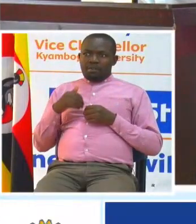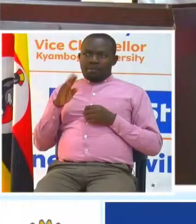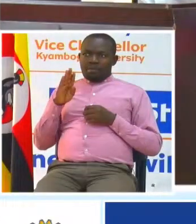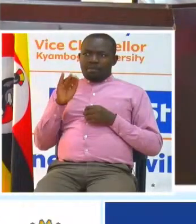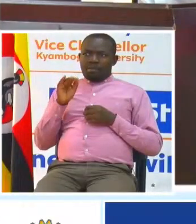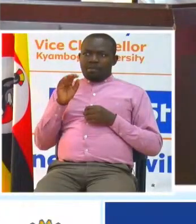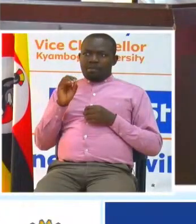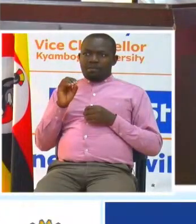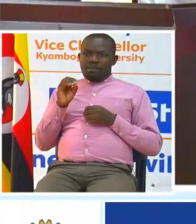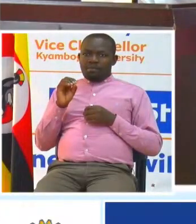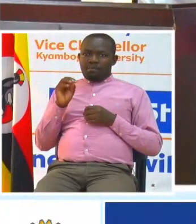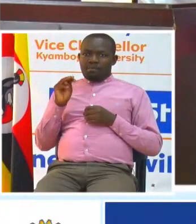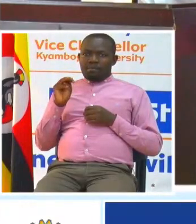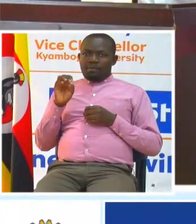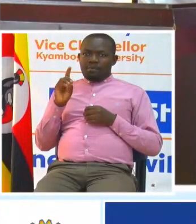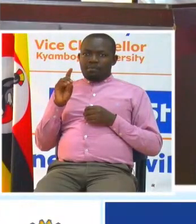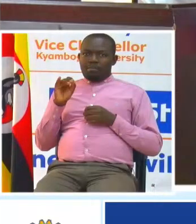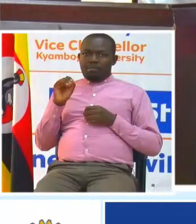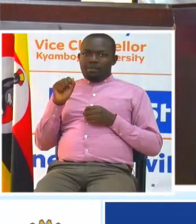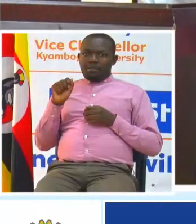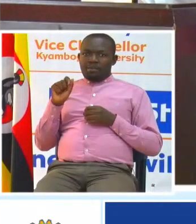Yes.